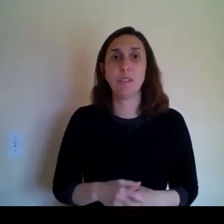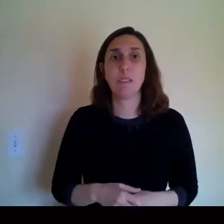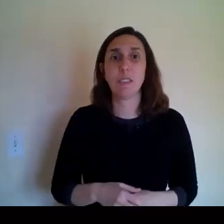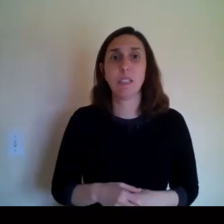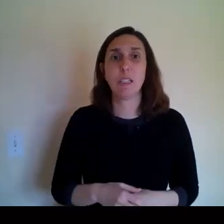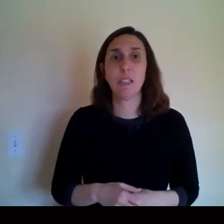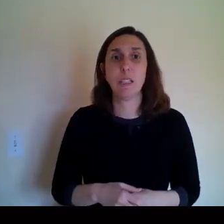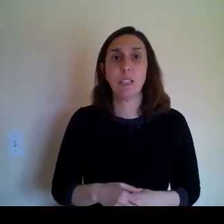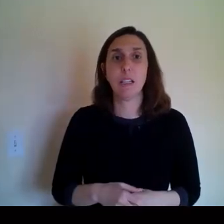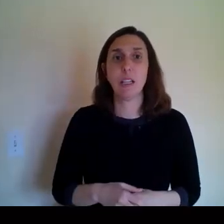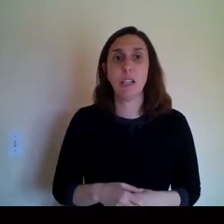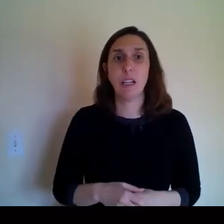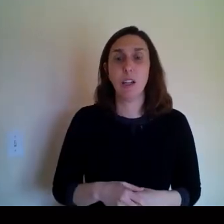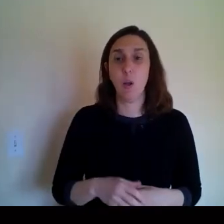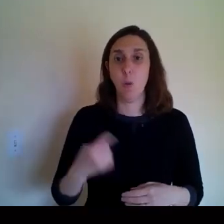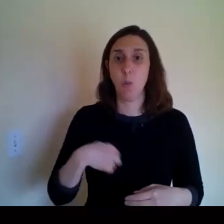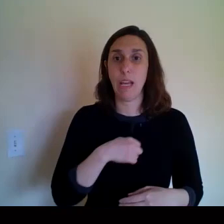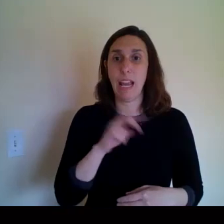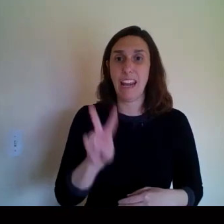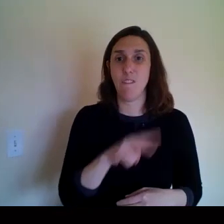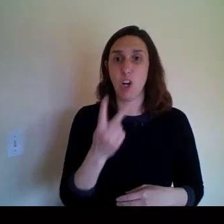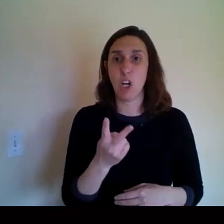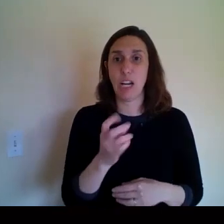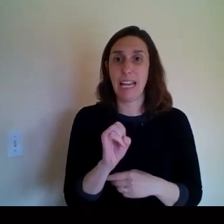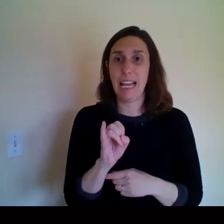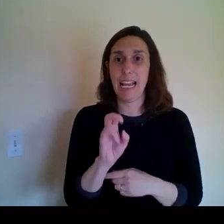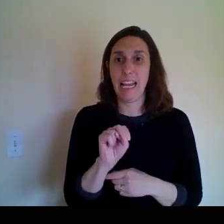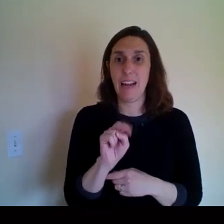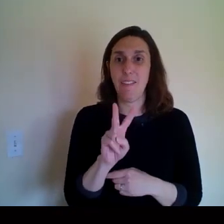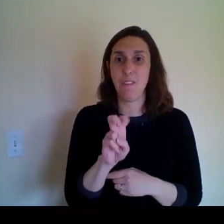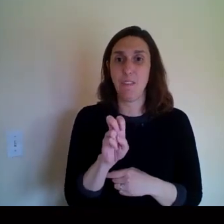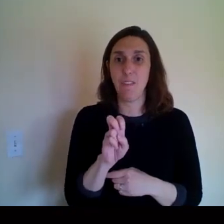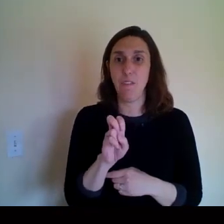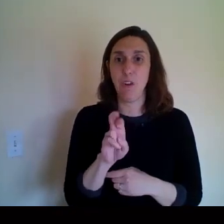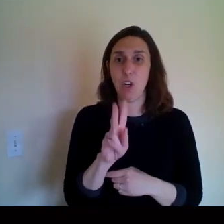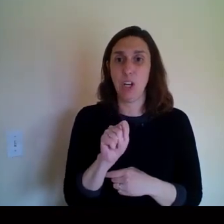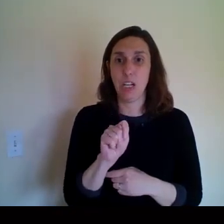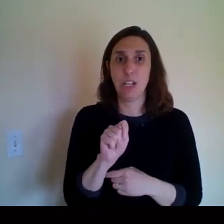And you have inverted it. So we can look at, we start